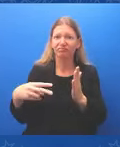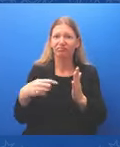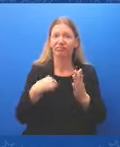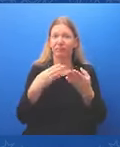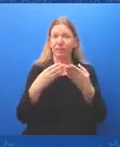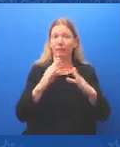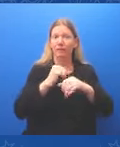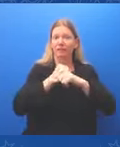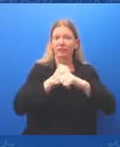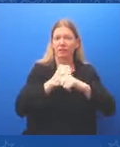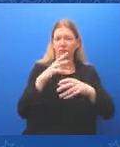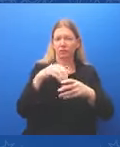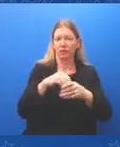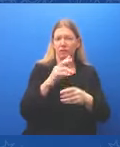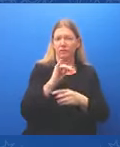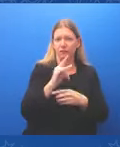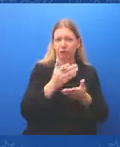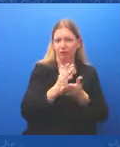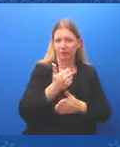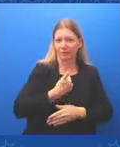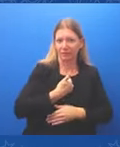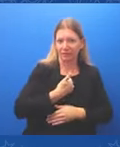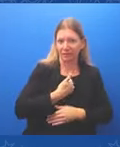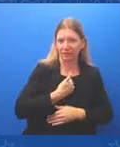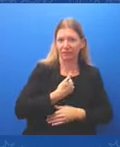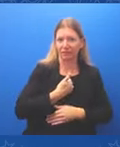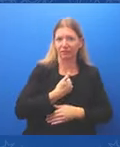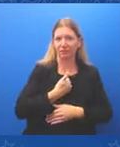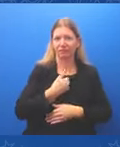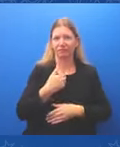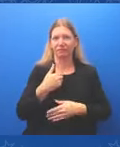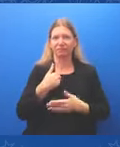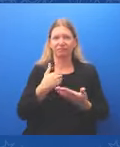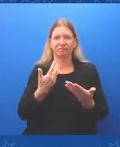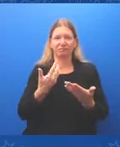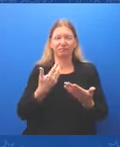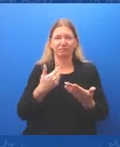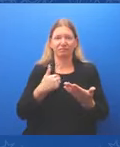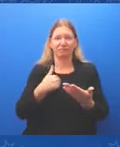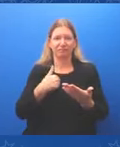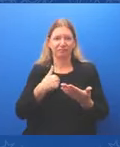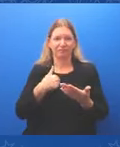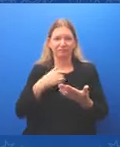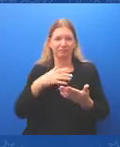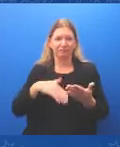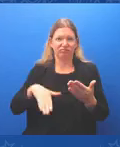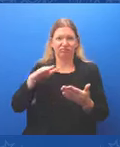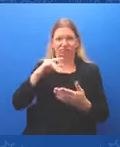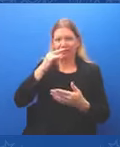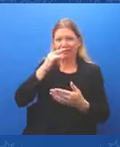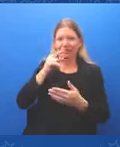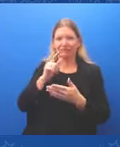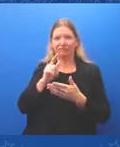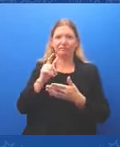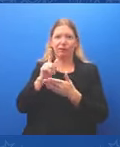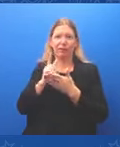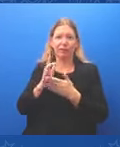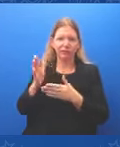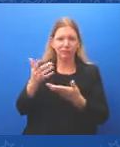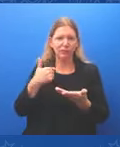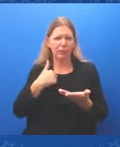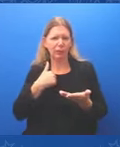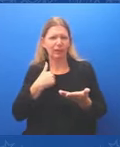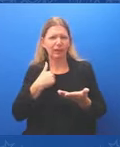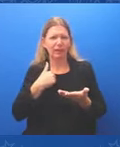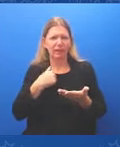kid lawyer, I always wondered what I got to bestow on Fred. 59 years later, the